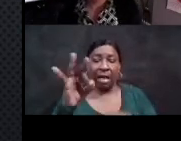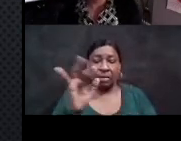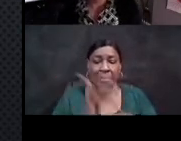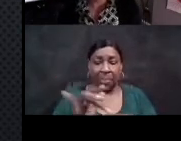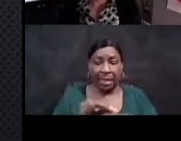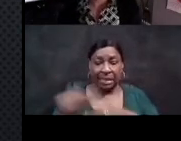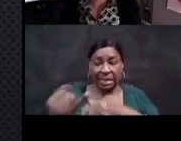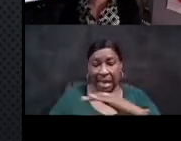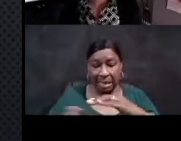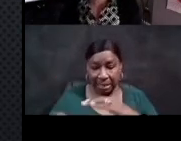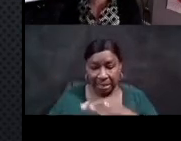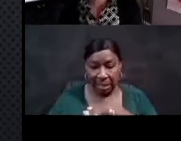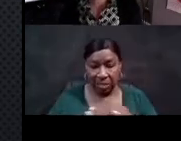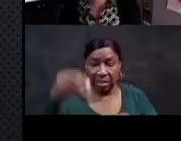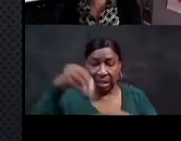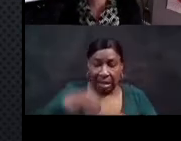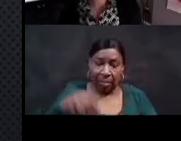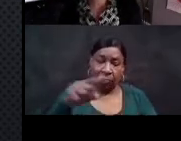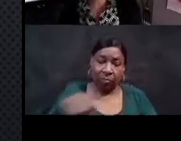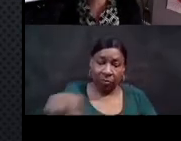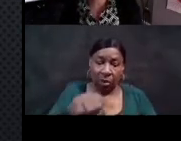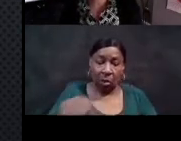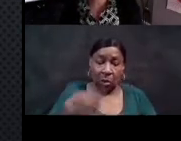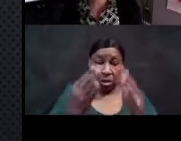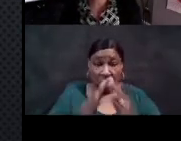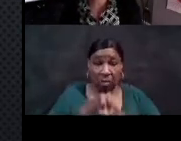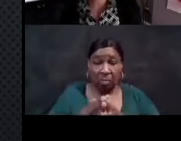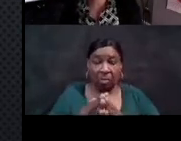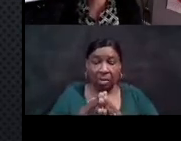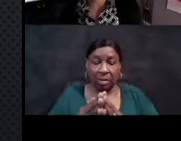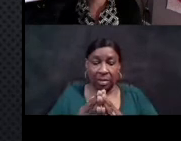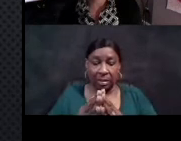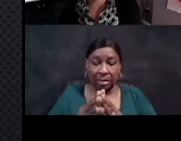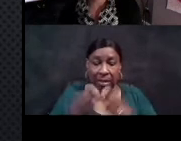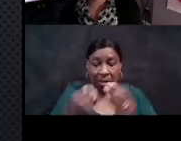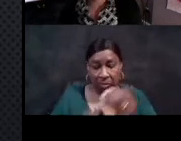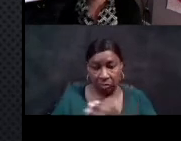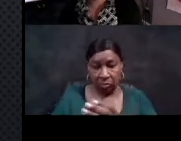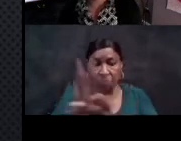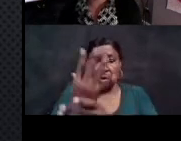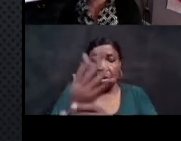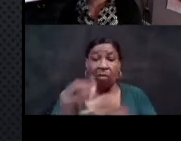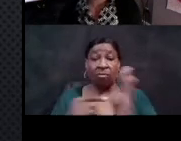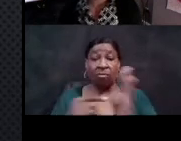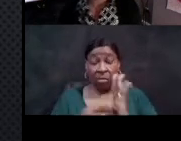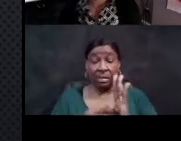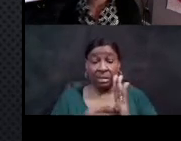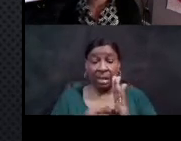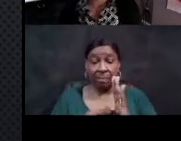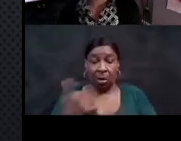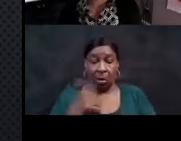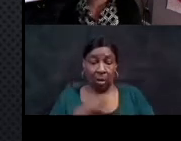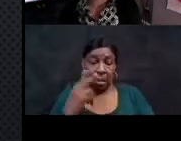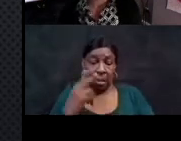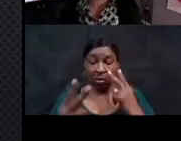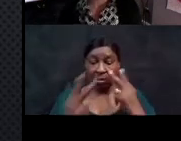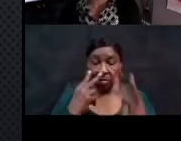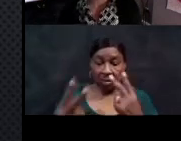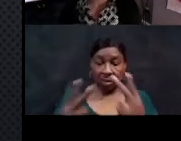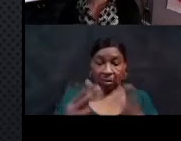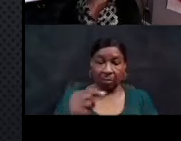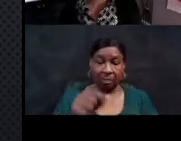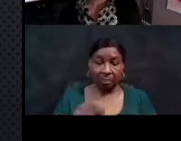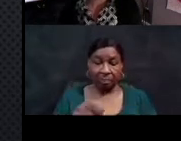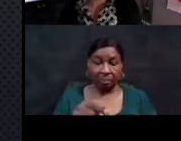isolation within those communities proliferate. So for example, we saw the proliferation